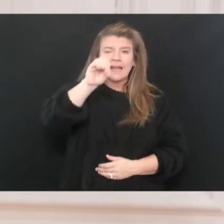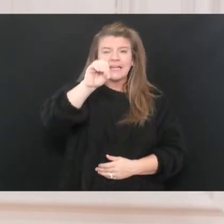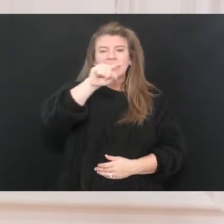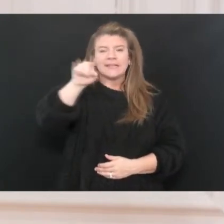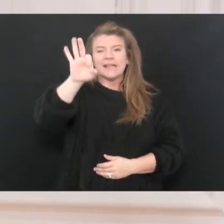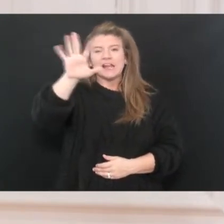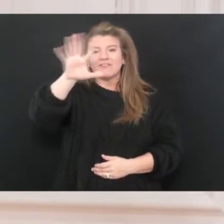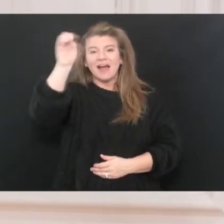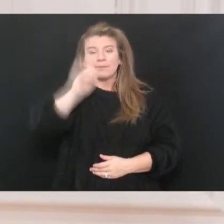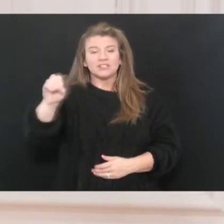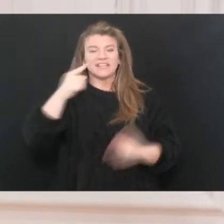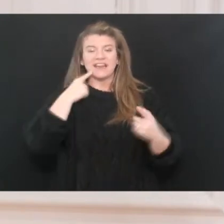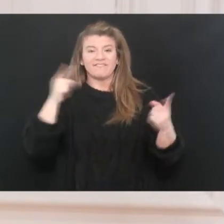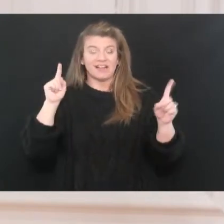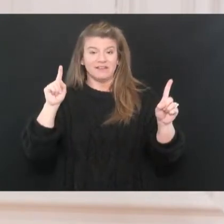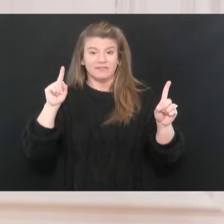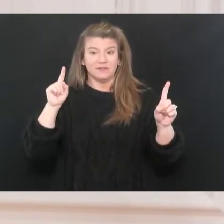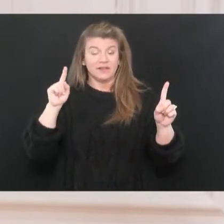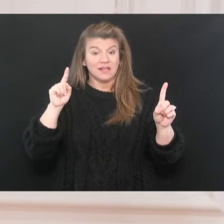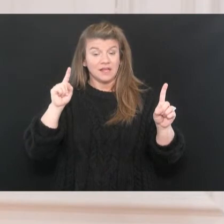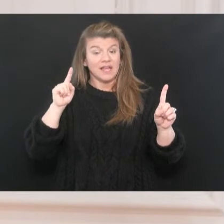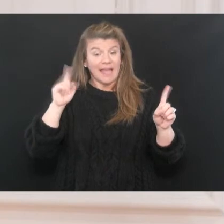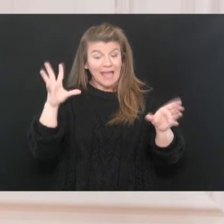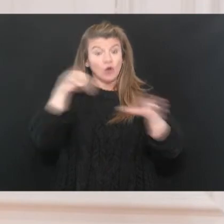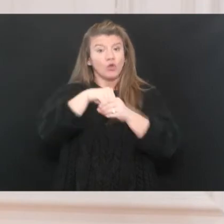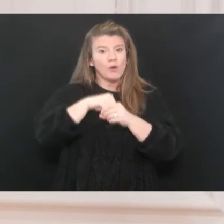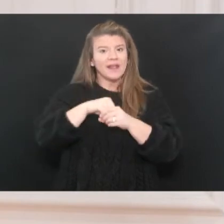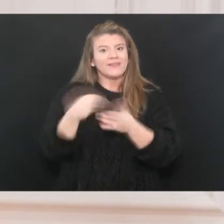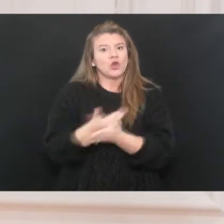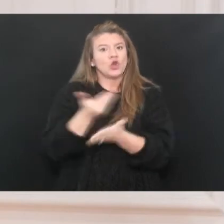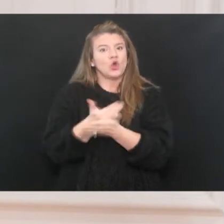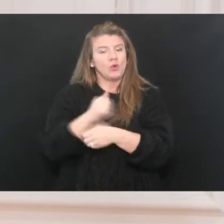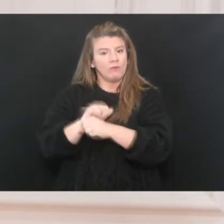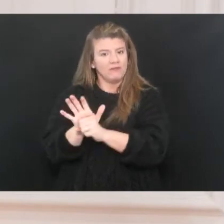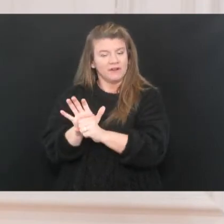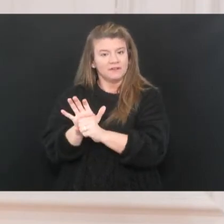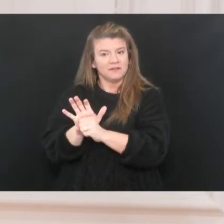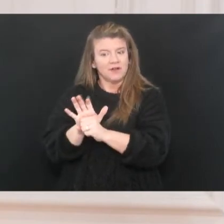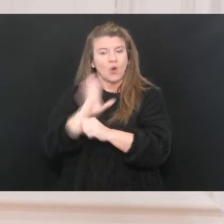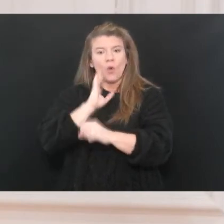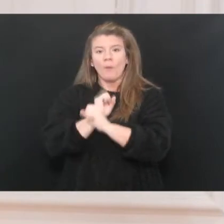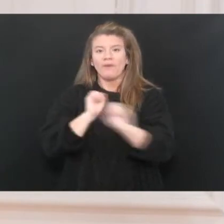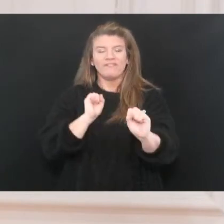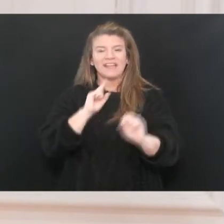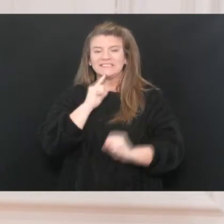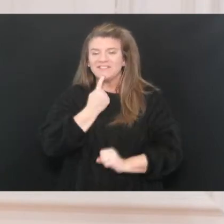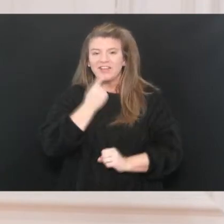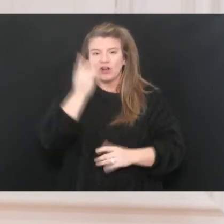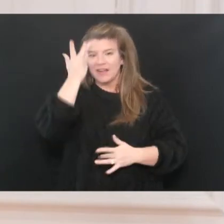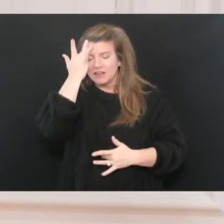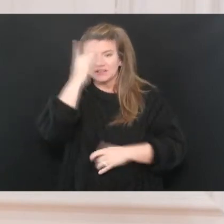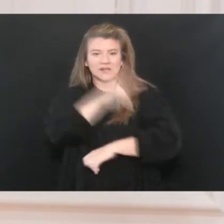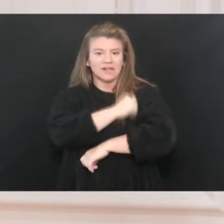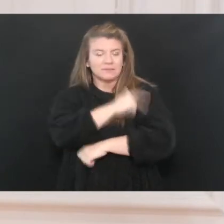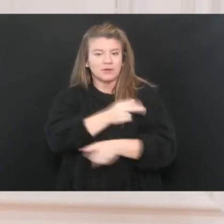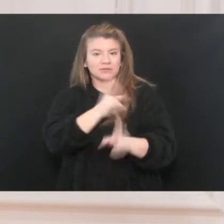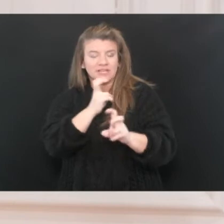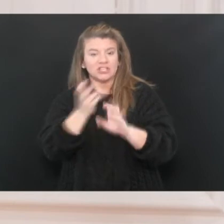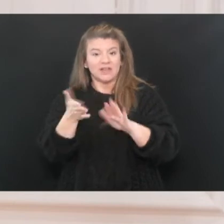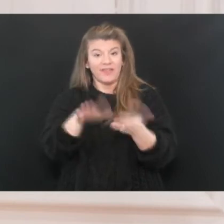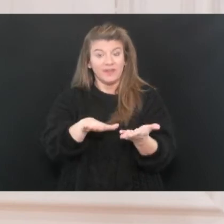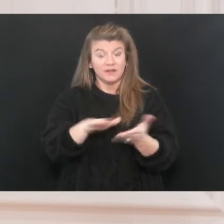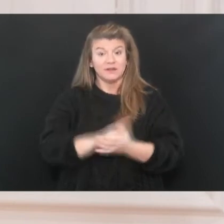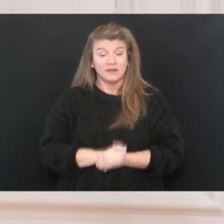95% effective, even with the variant viruses, to prevent severe illness, hospitalization, and death. And